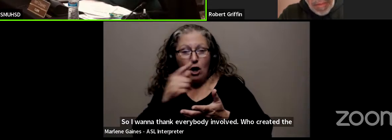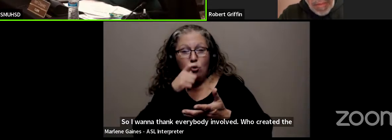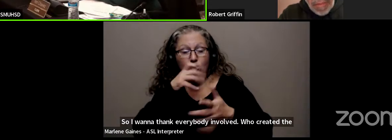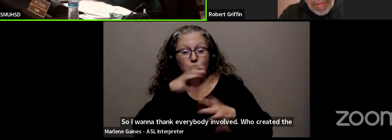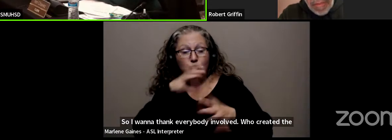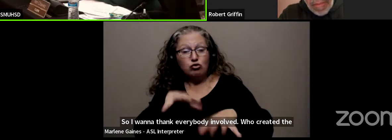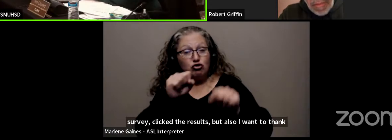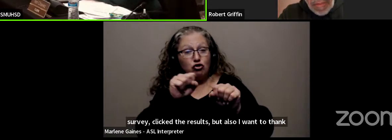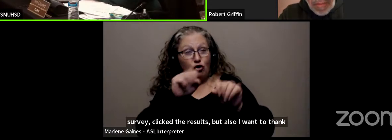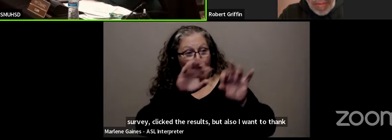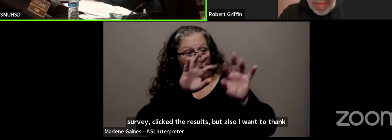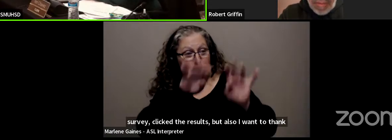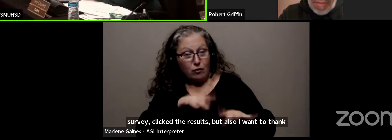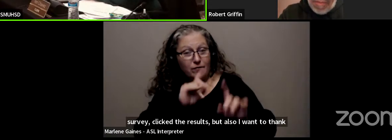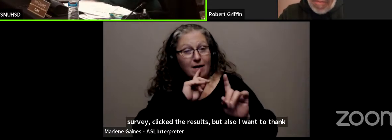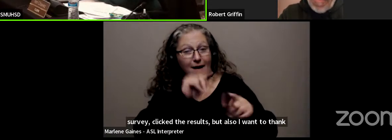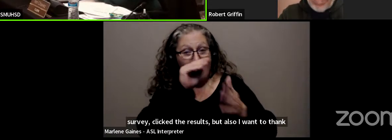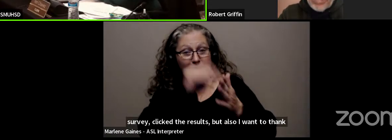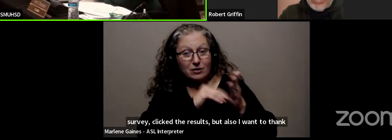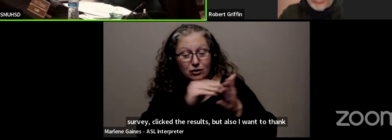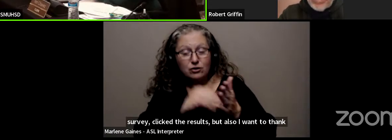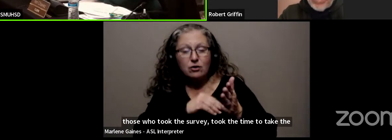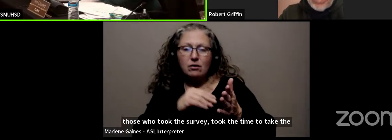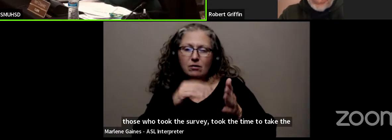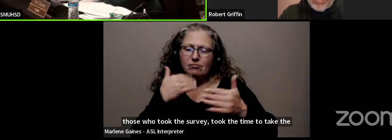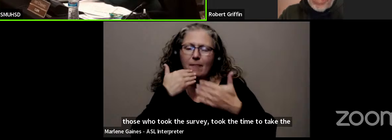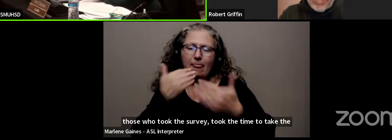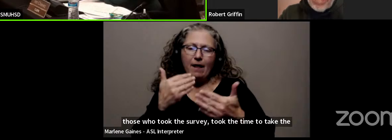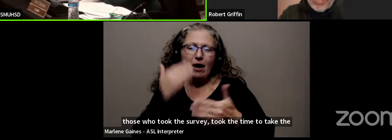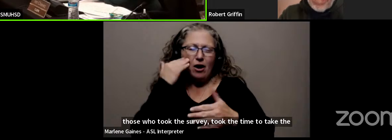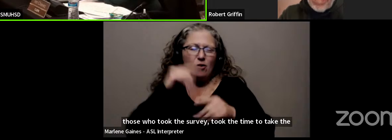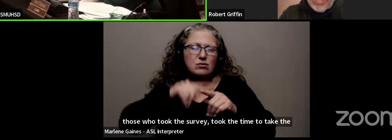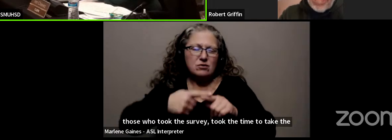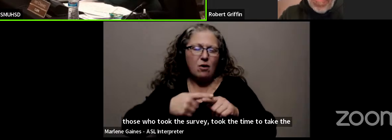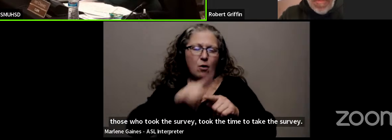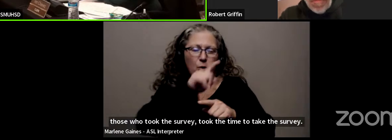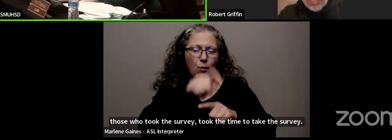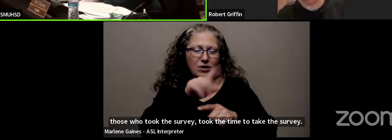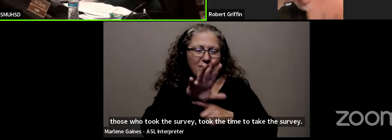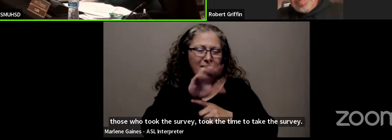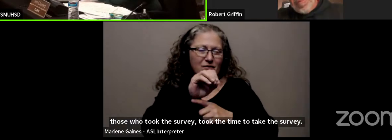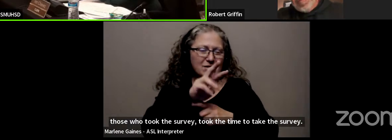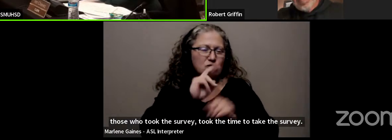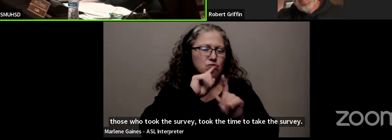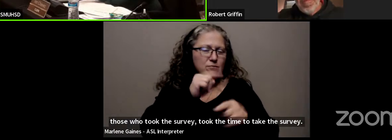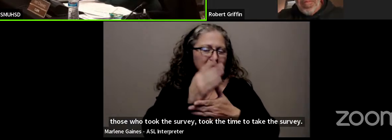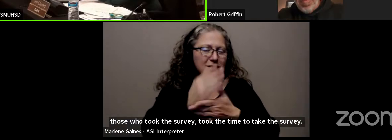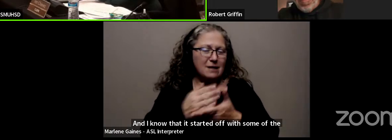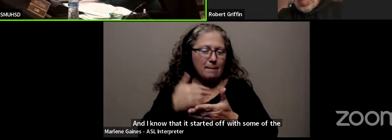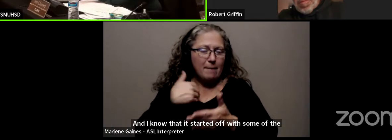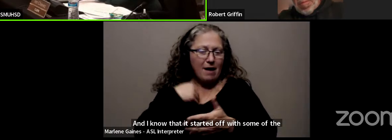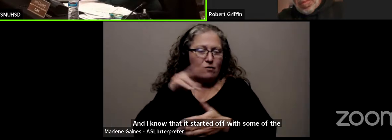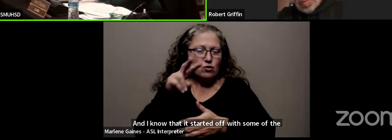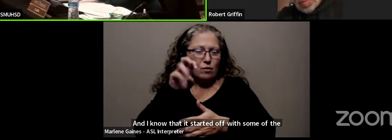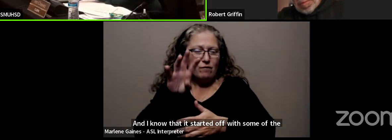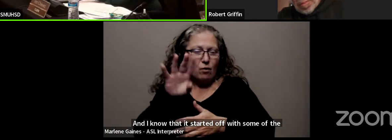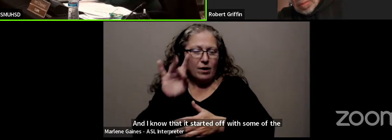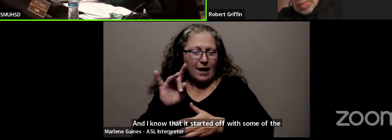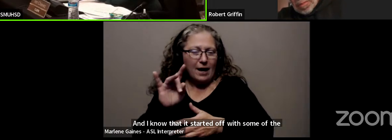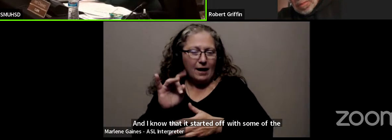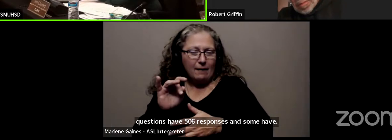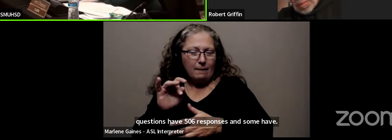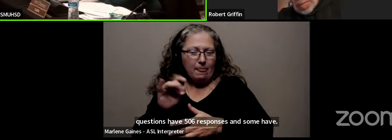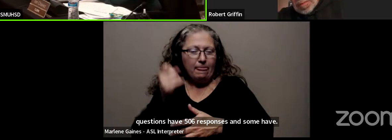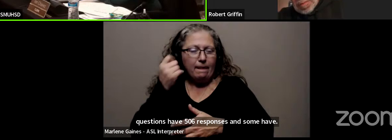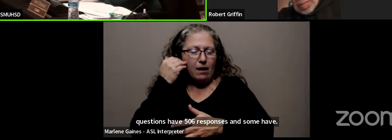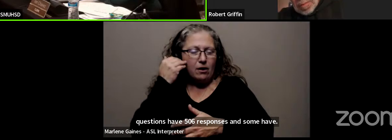survey, took the time to take the survey. And I know that it started off with some of the questions have 506 responses and some have 248. So I